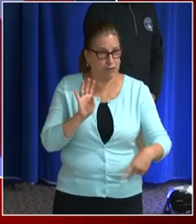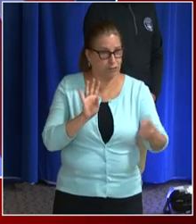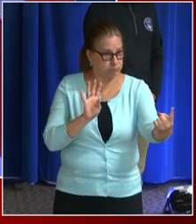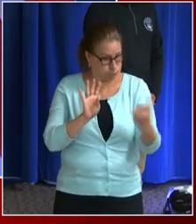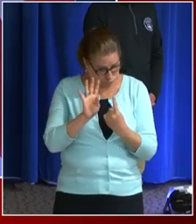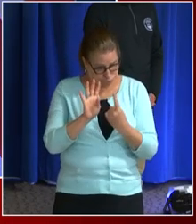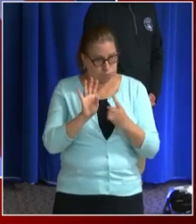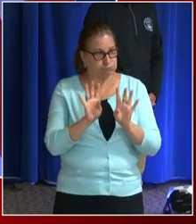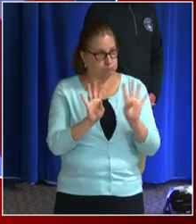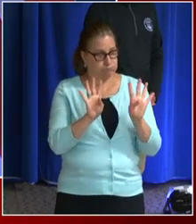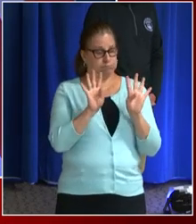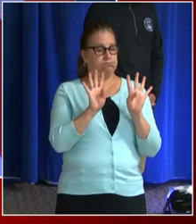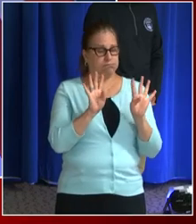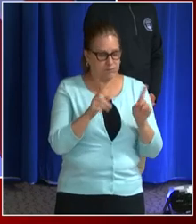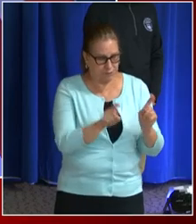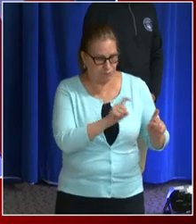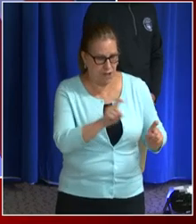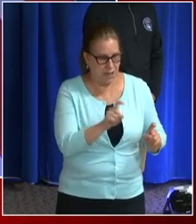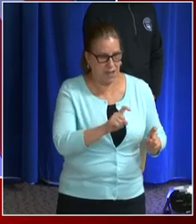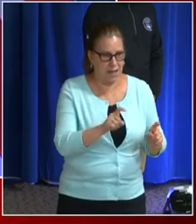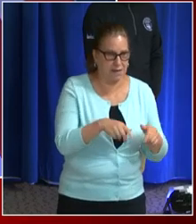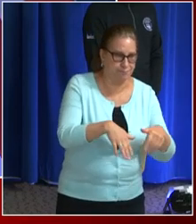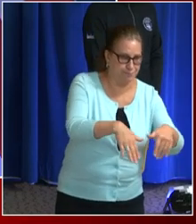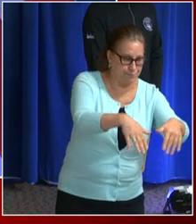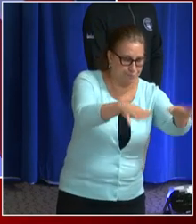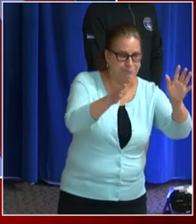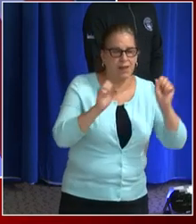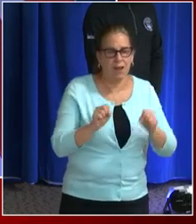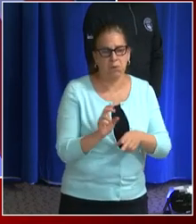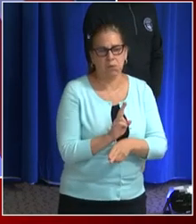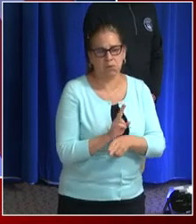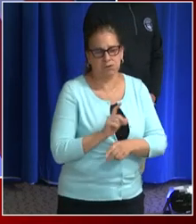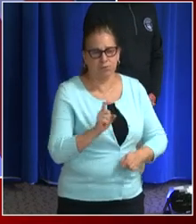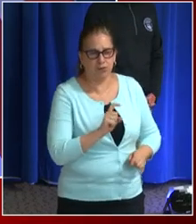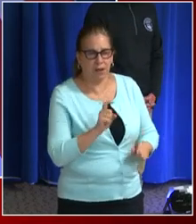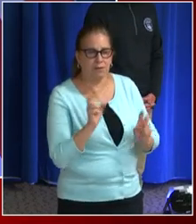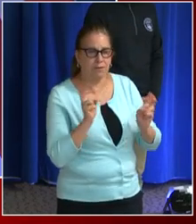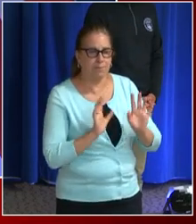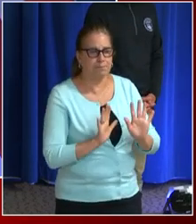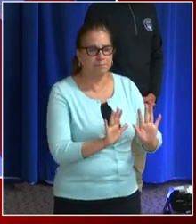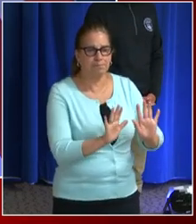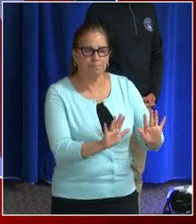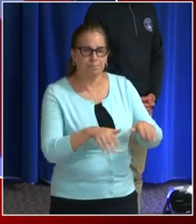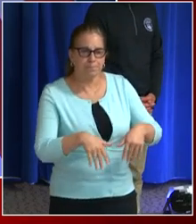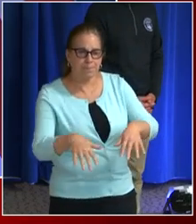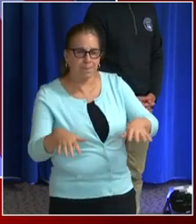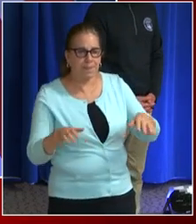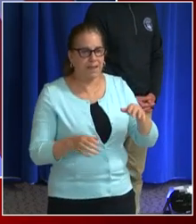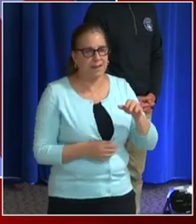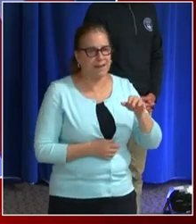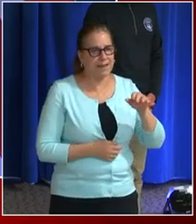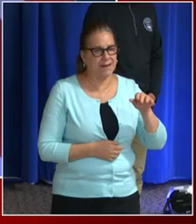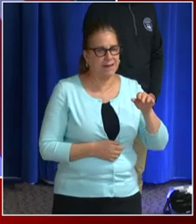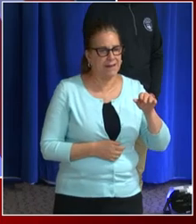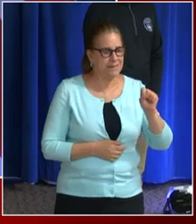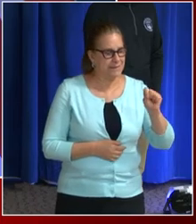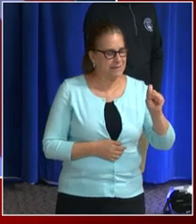only incident in which that I believe that we deployed sting balls and OC